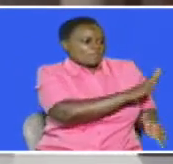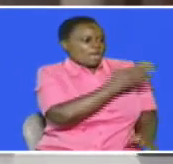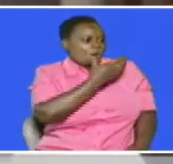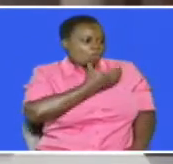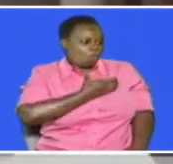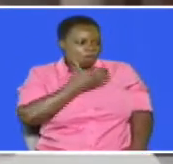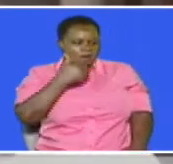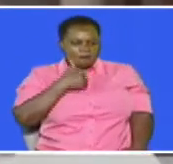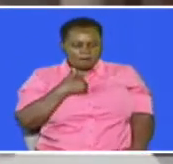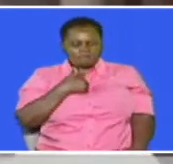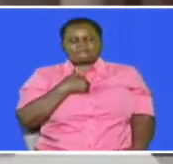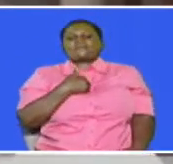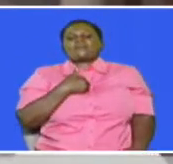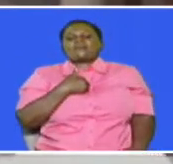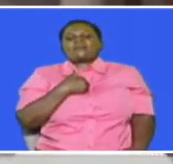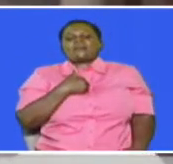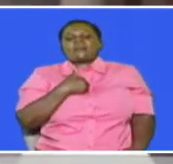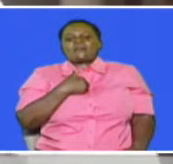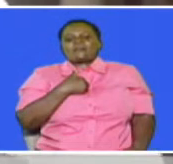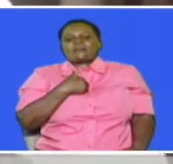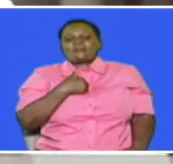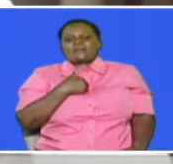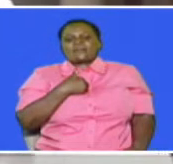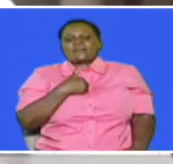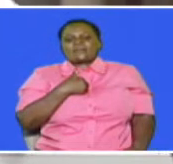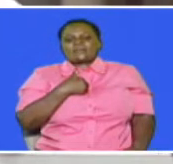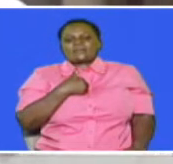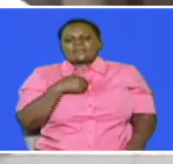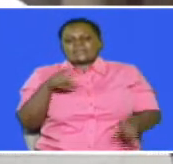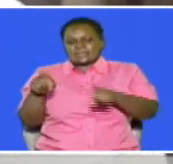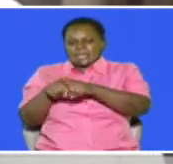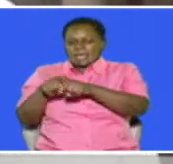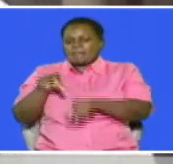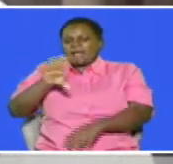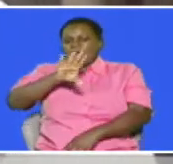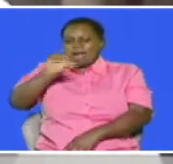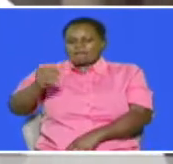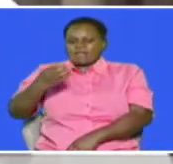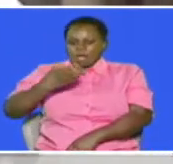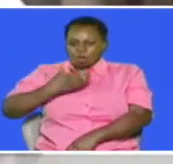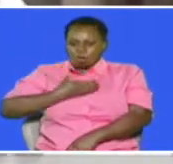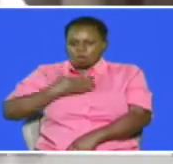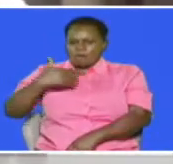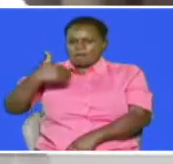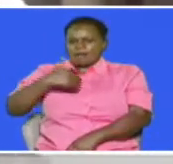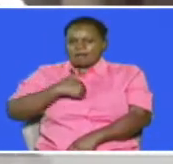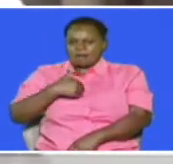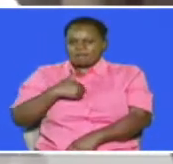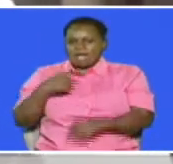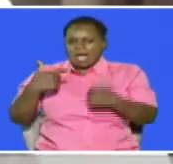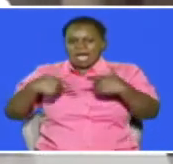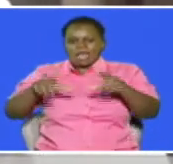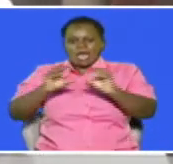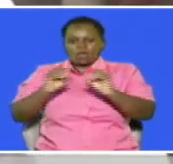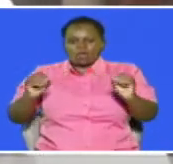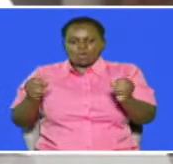place of worship and education. Similarly, Africans had a different. They were not allowed